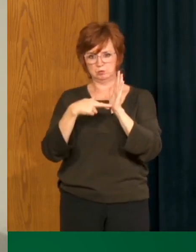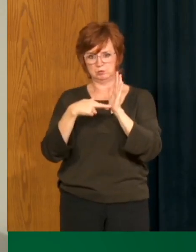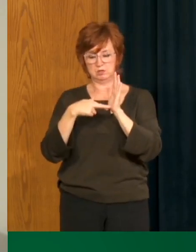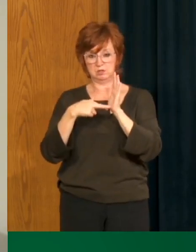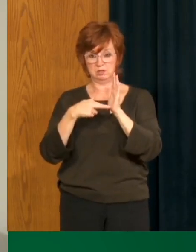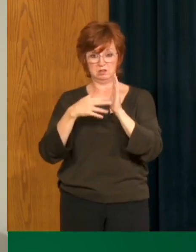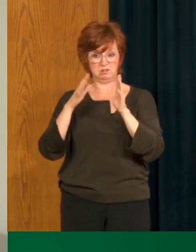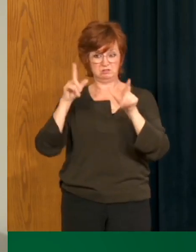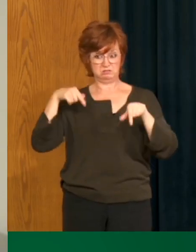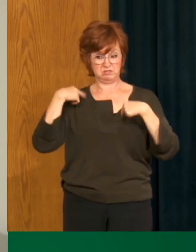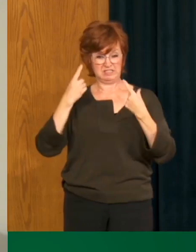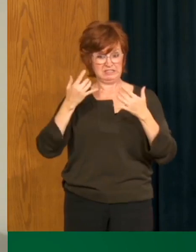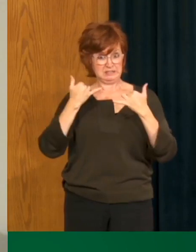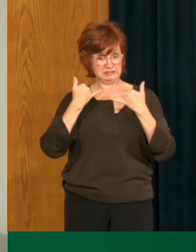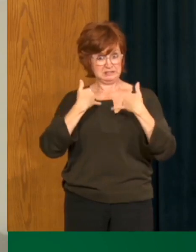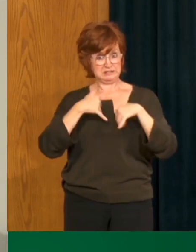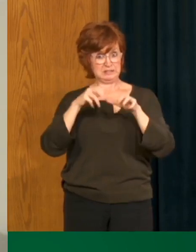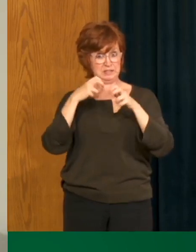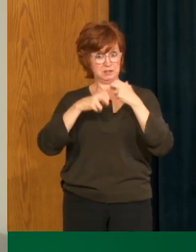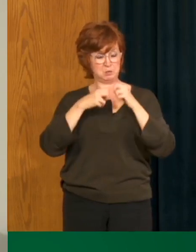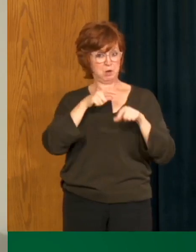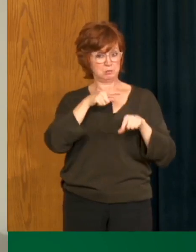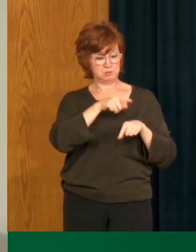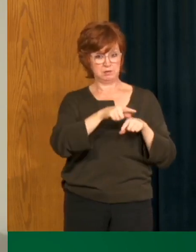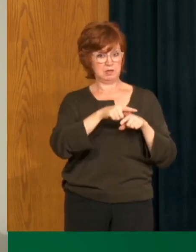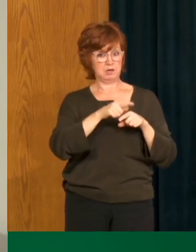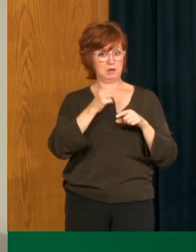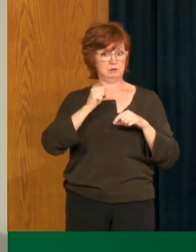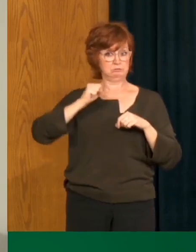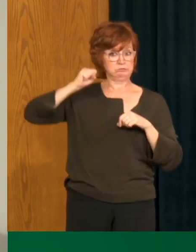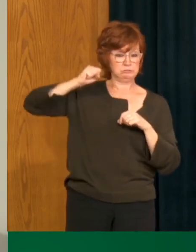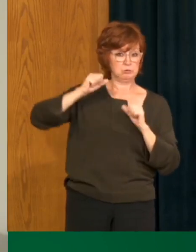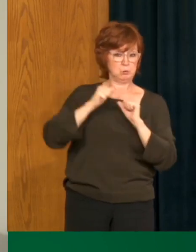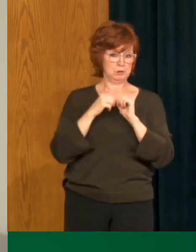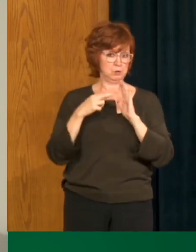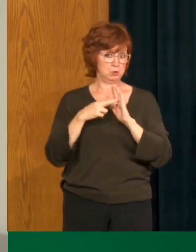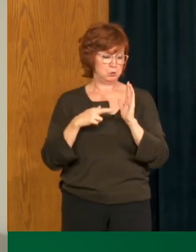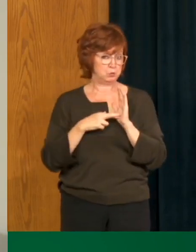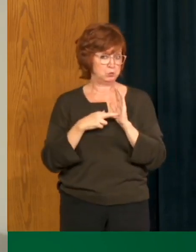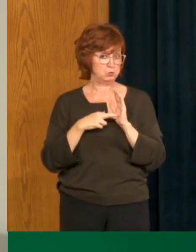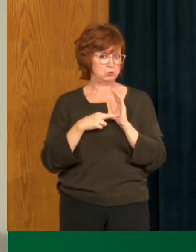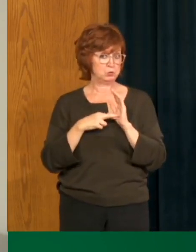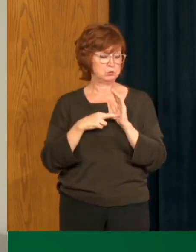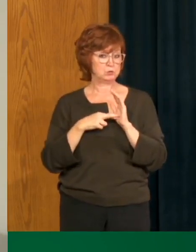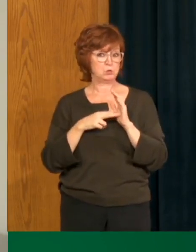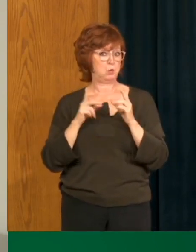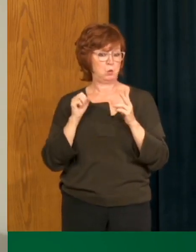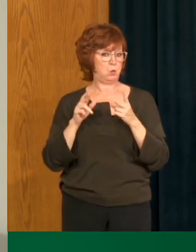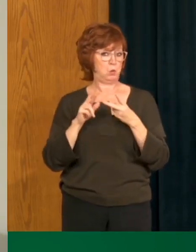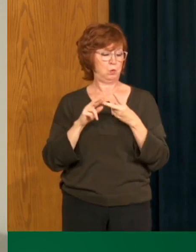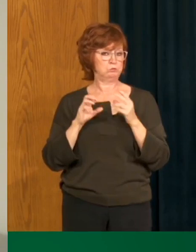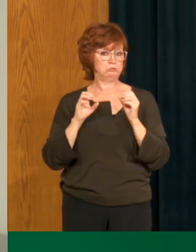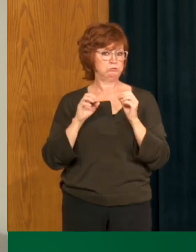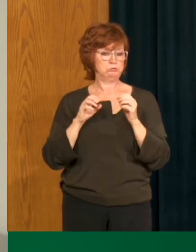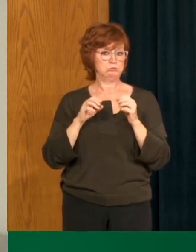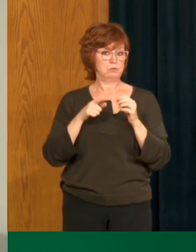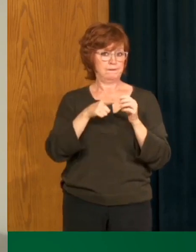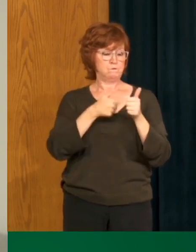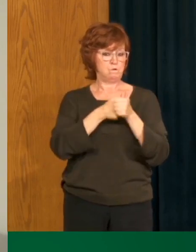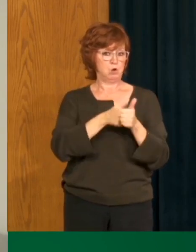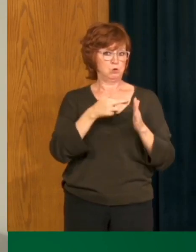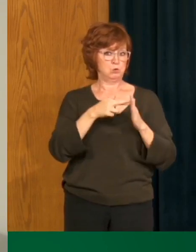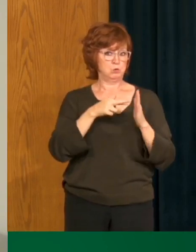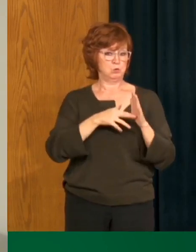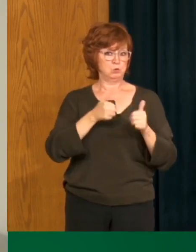still a challenge in the Hutterite communities in the southwest and in some of the new communities that are also dealing with cases right